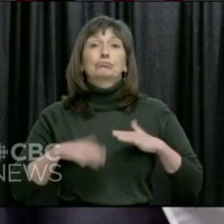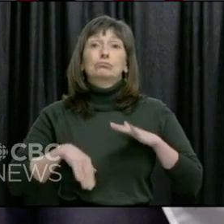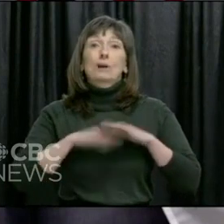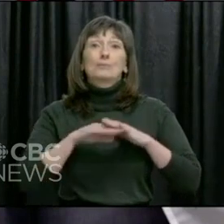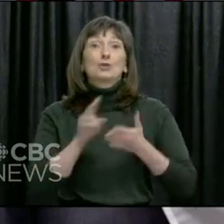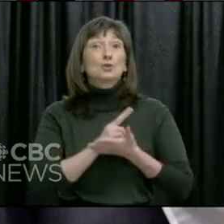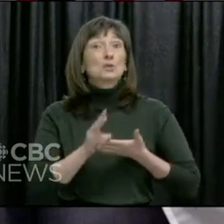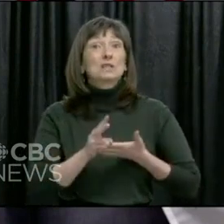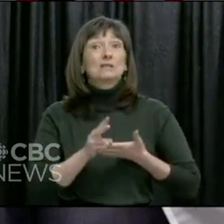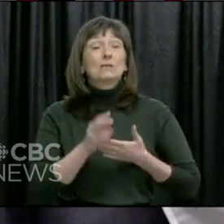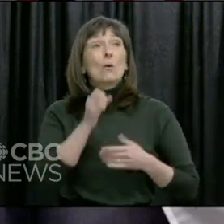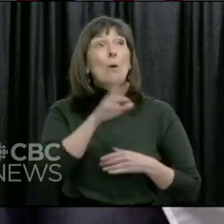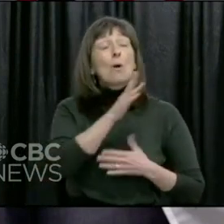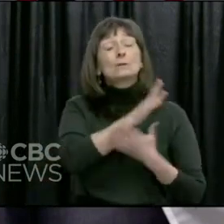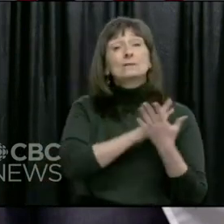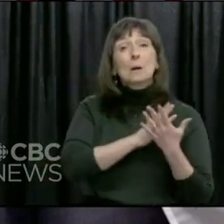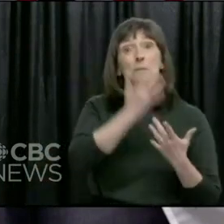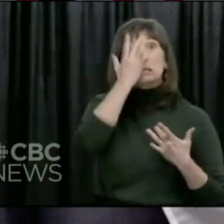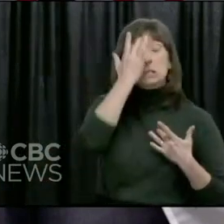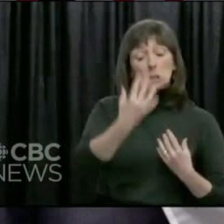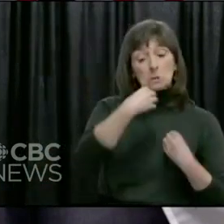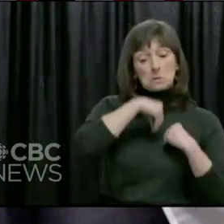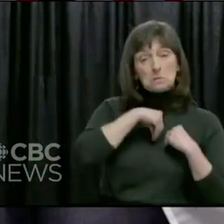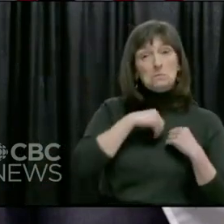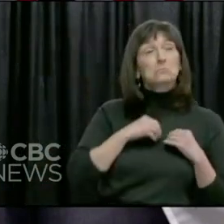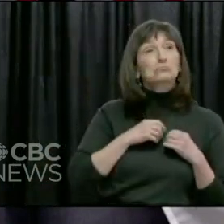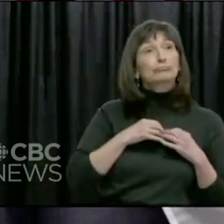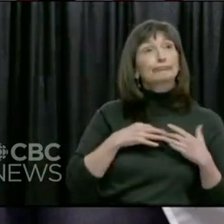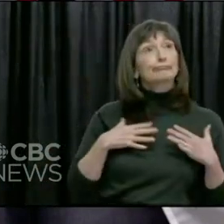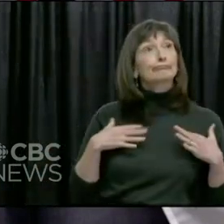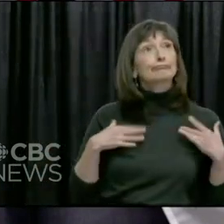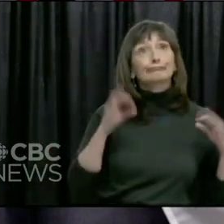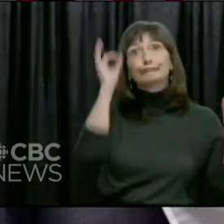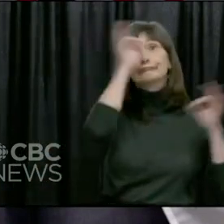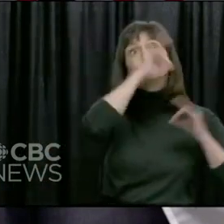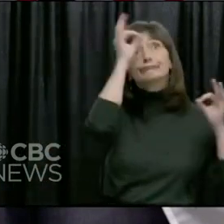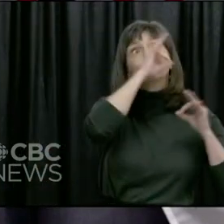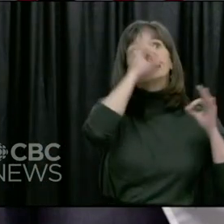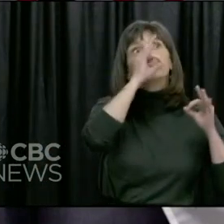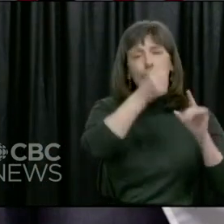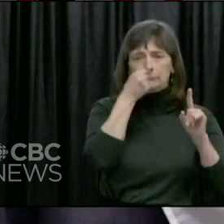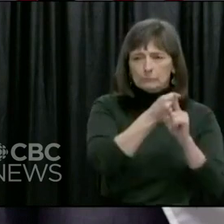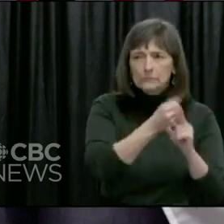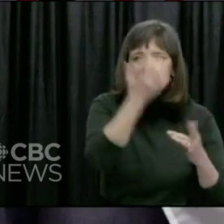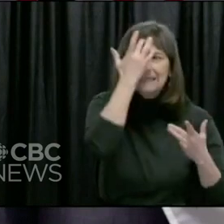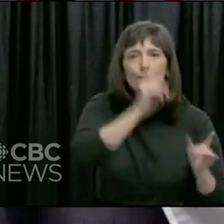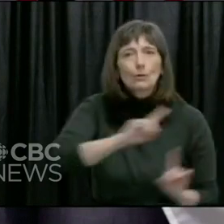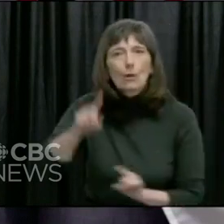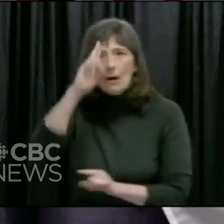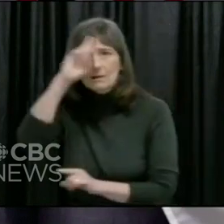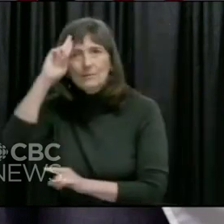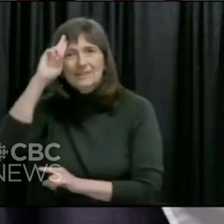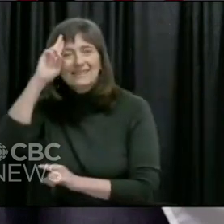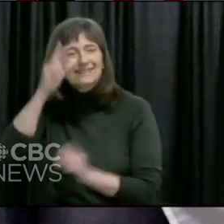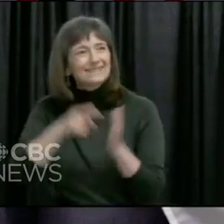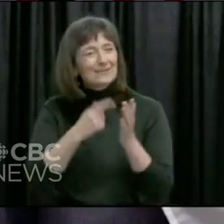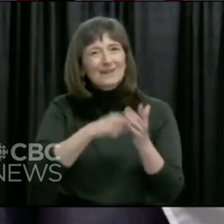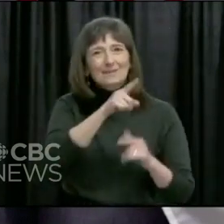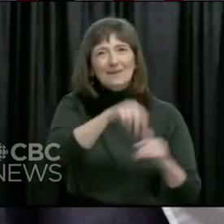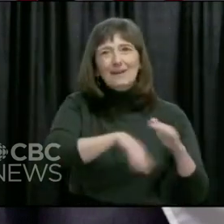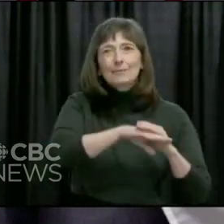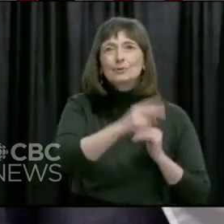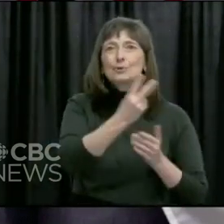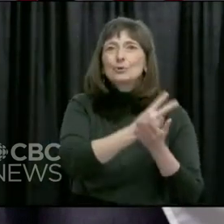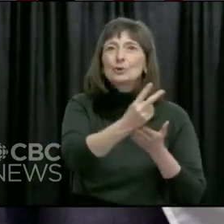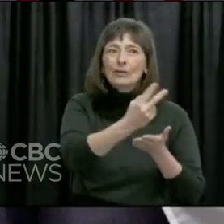have the virus and not realize it until their symptoms become severe enough to present to hospital. And this can take 2 to 3 weeks as well. So